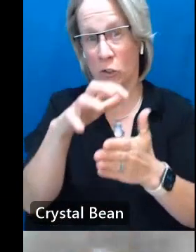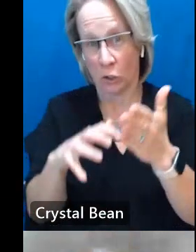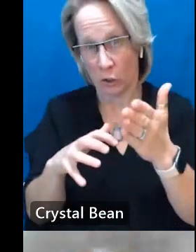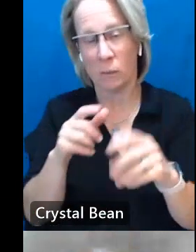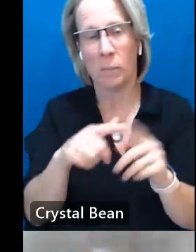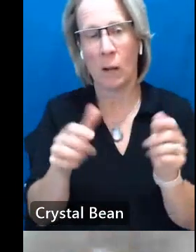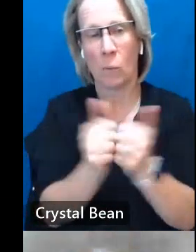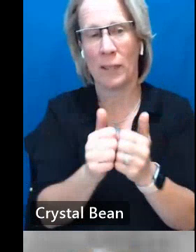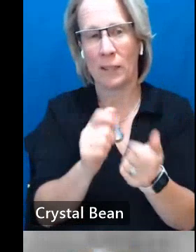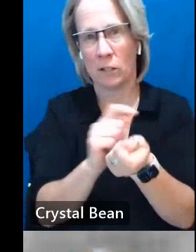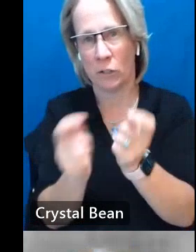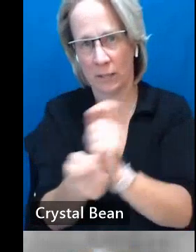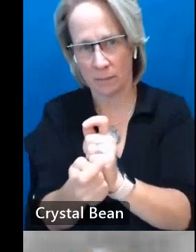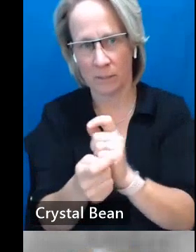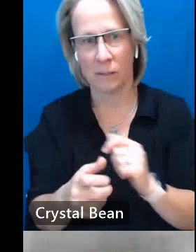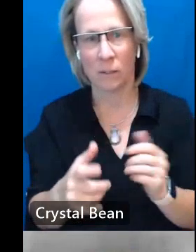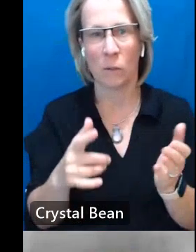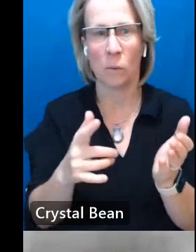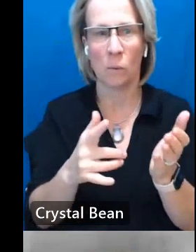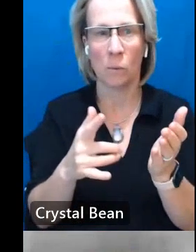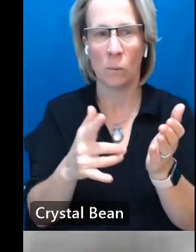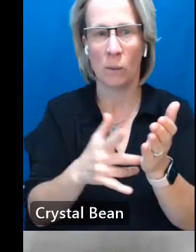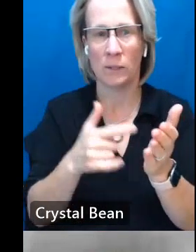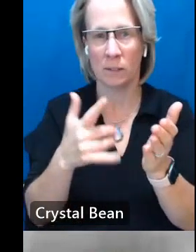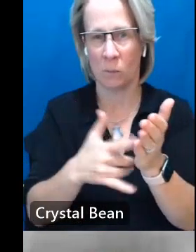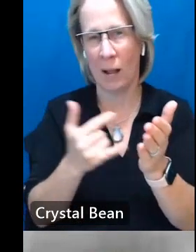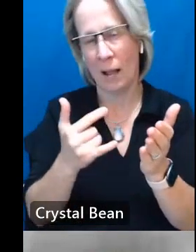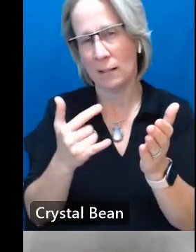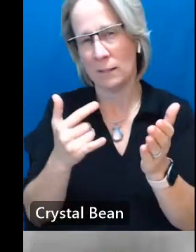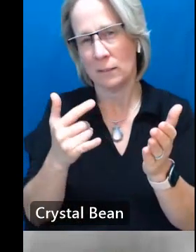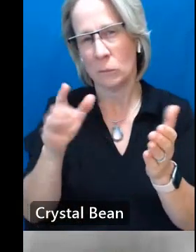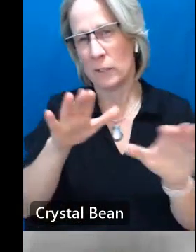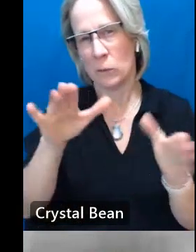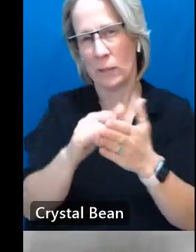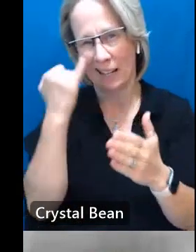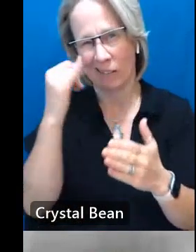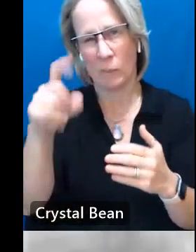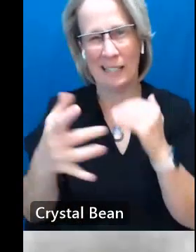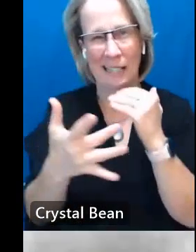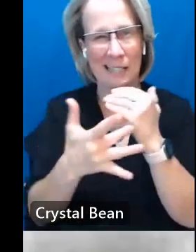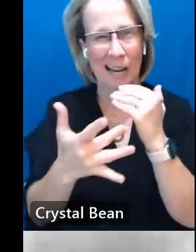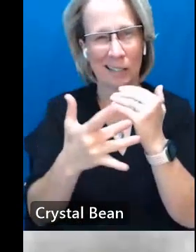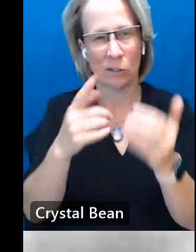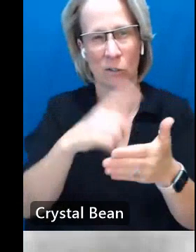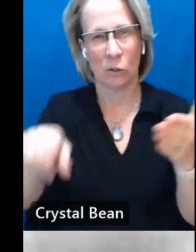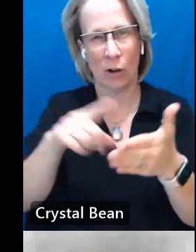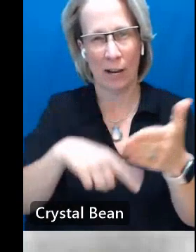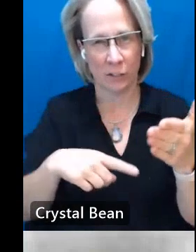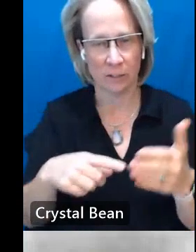we do those if we have to have some sort of technical correction to how your budget was set up.